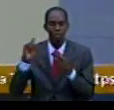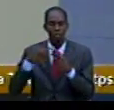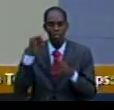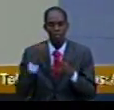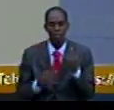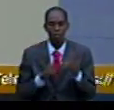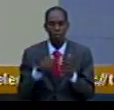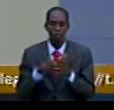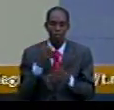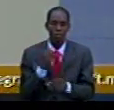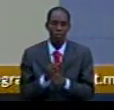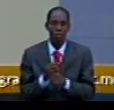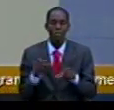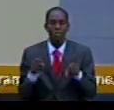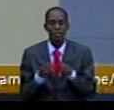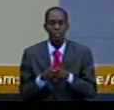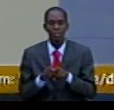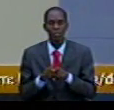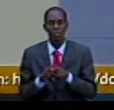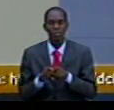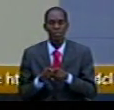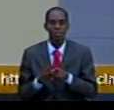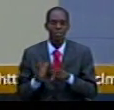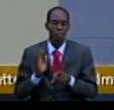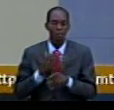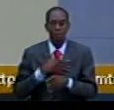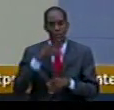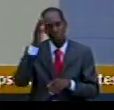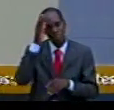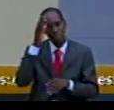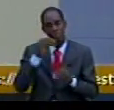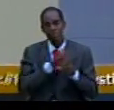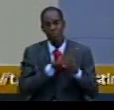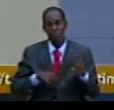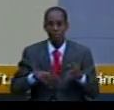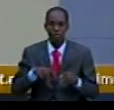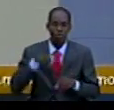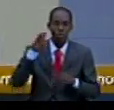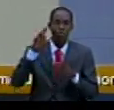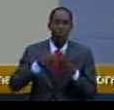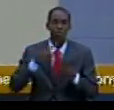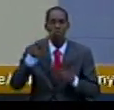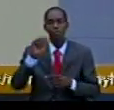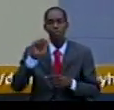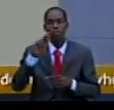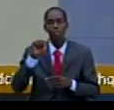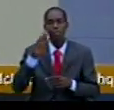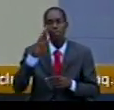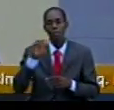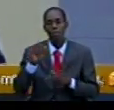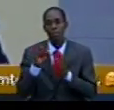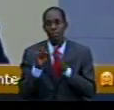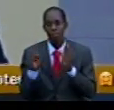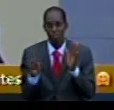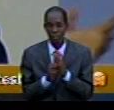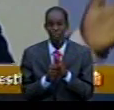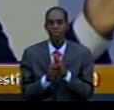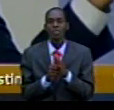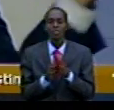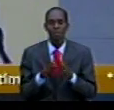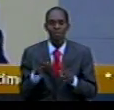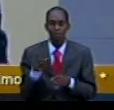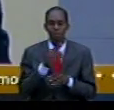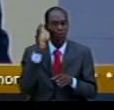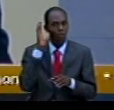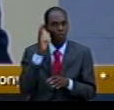father and the Lord travels to Taraba State, you will hear the testimony in Taraba also. And wherever our